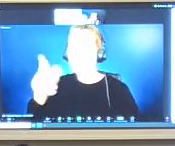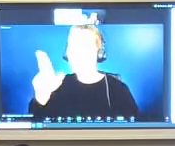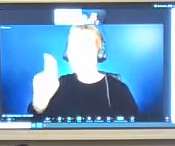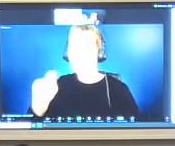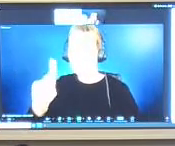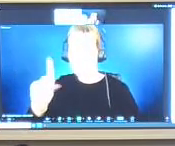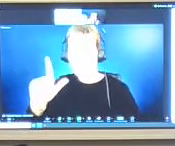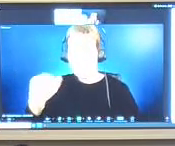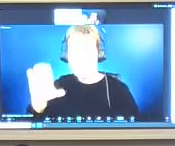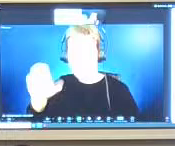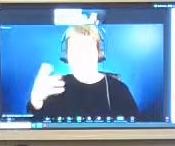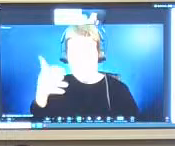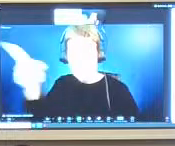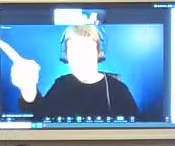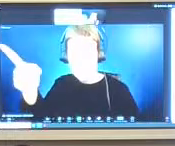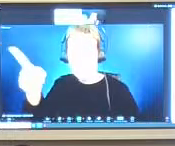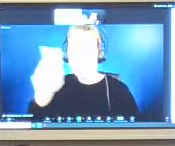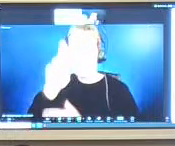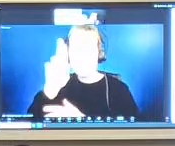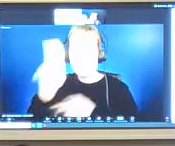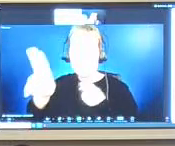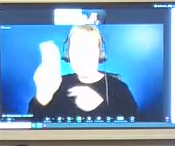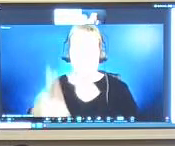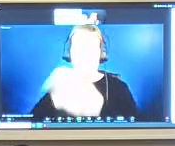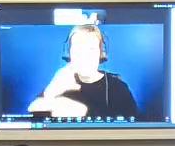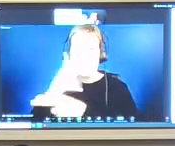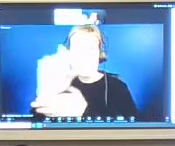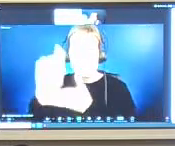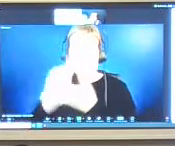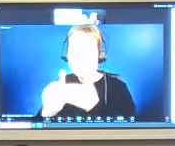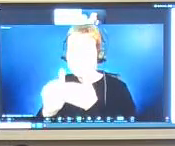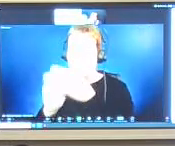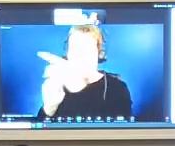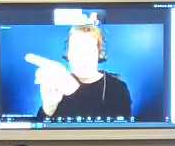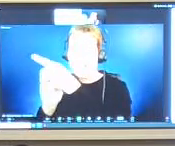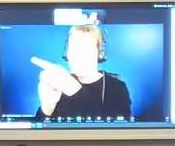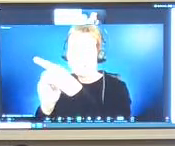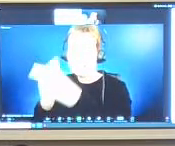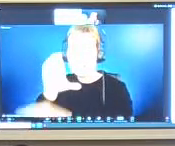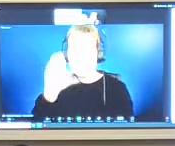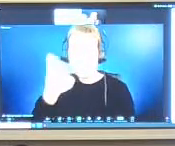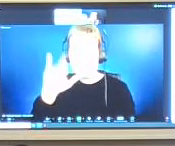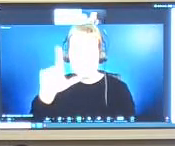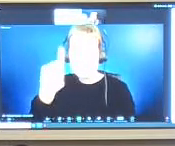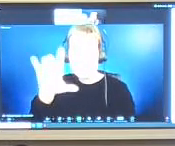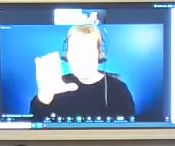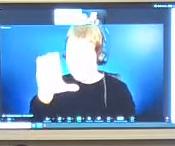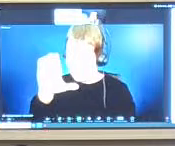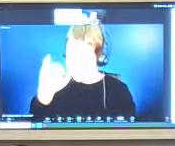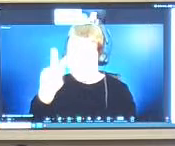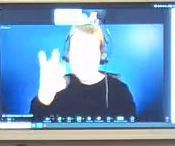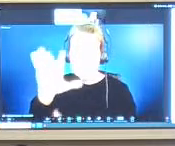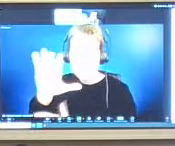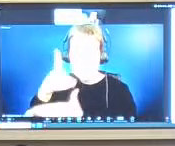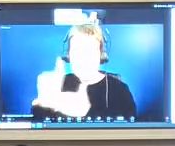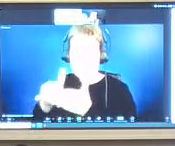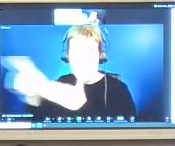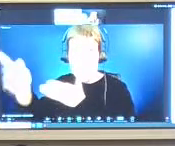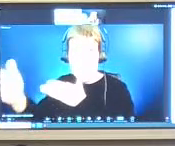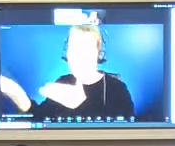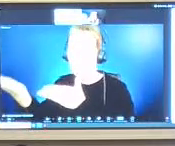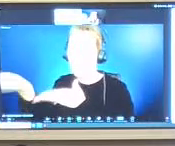delightful. Y'all will enjoy her a lot. She does sometimes have too much going on because she's so